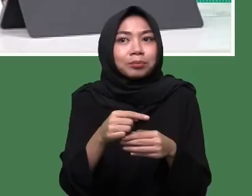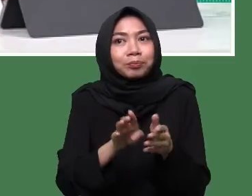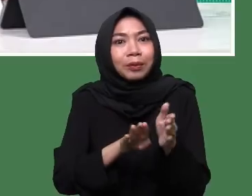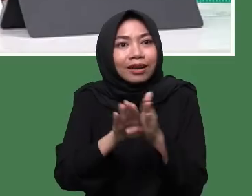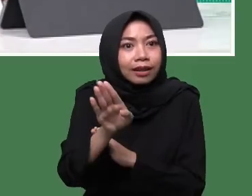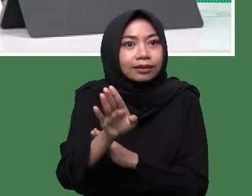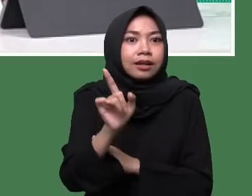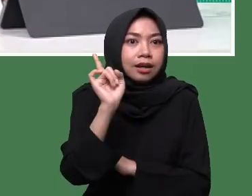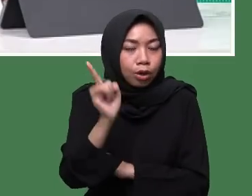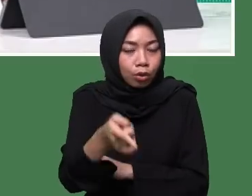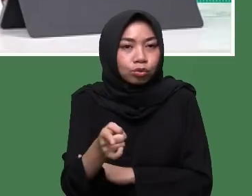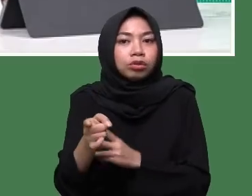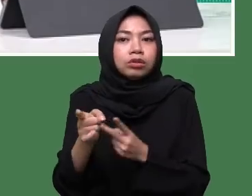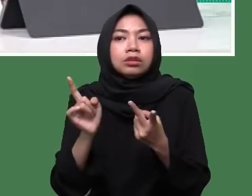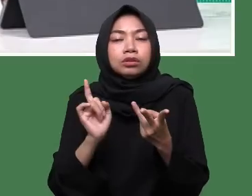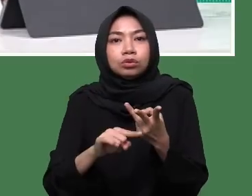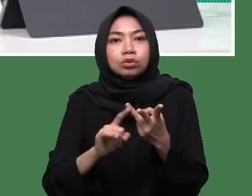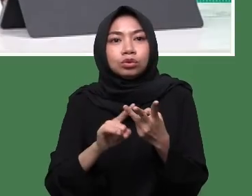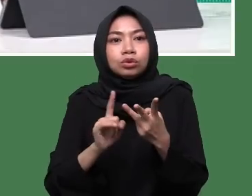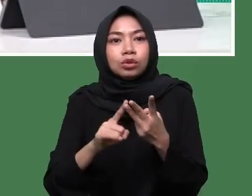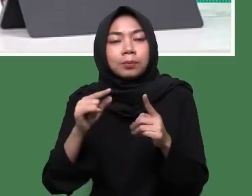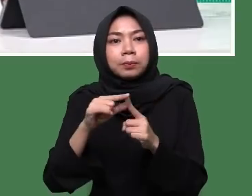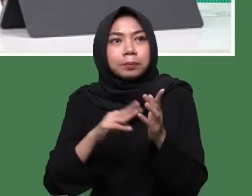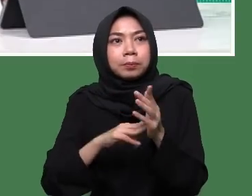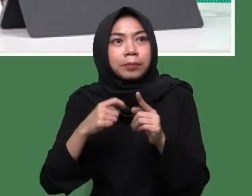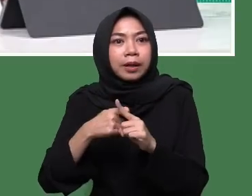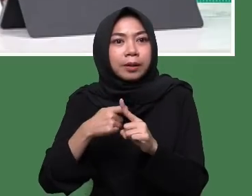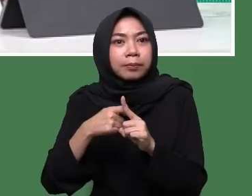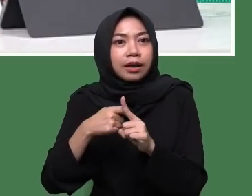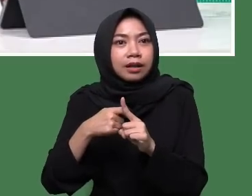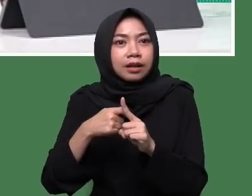then since FMD will not be only